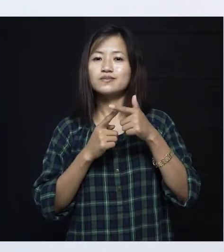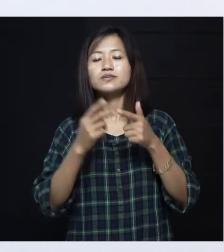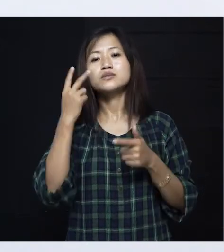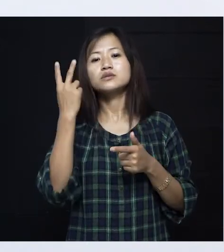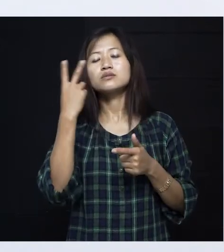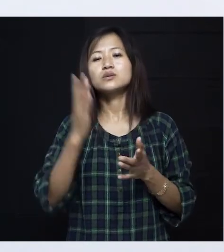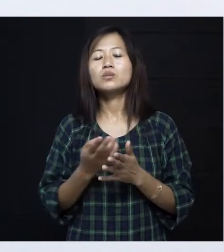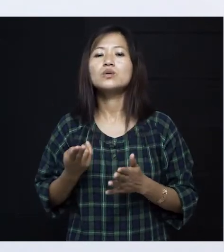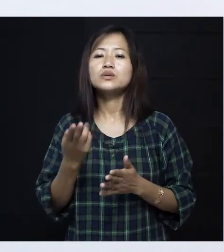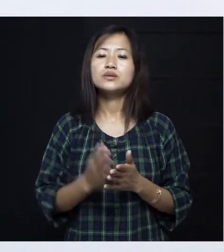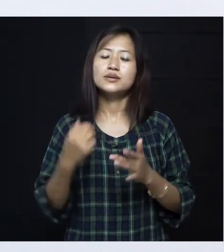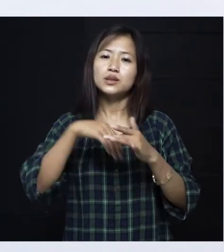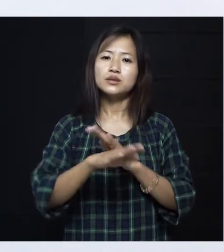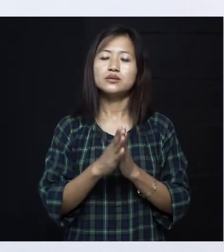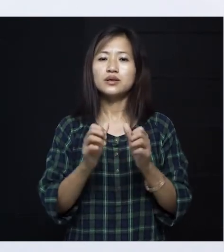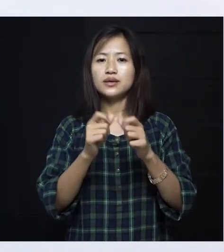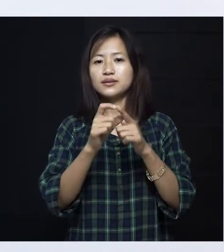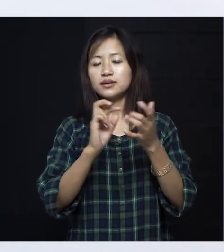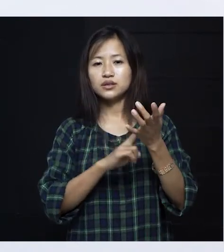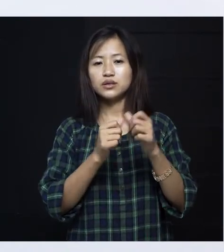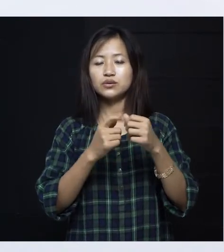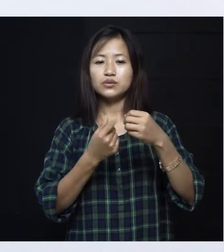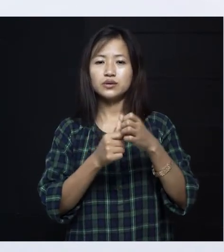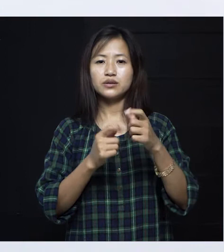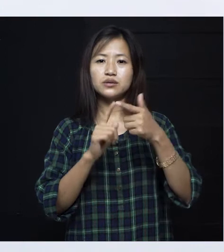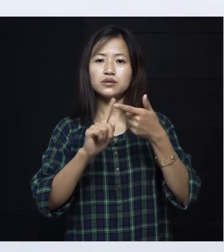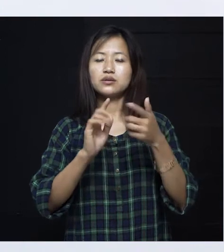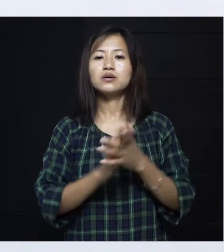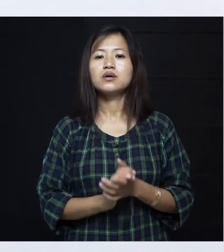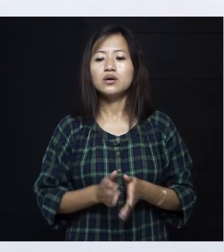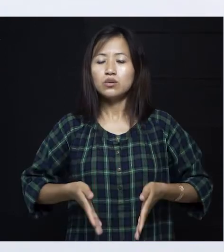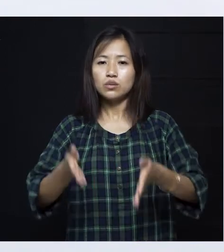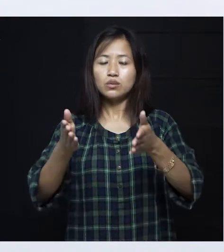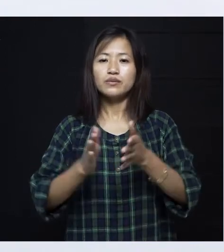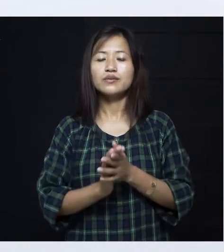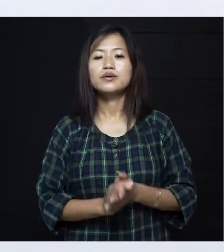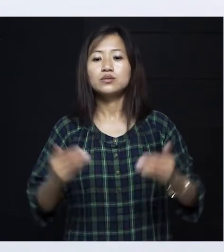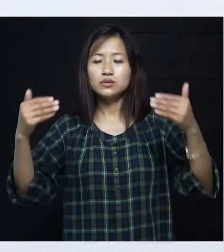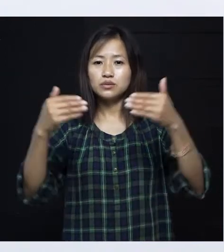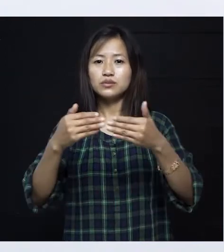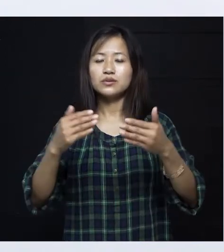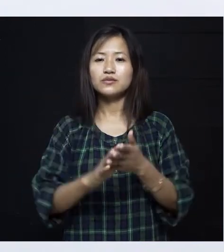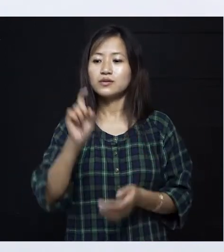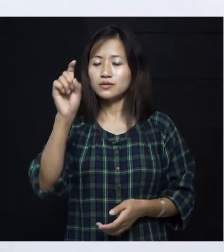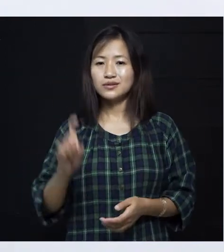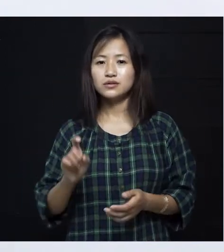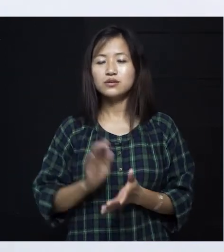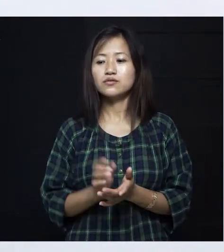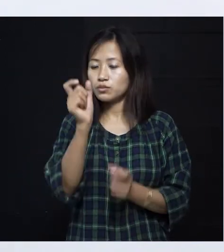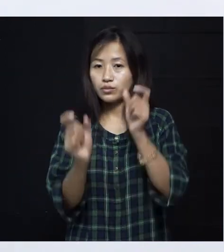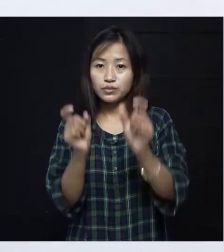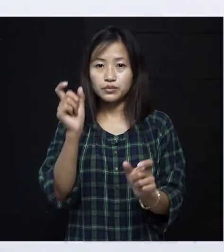written that inadequate, okay, inadequate road network to meet the needs of the